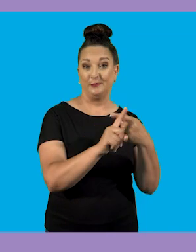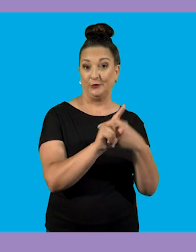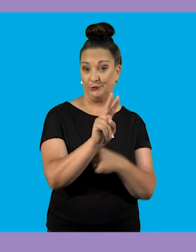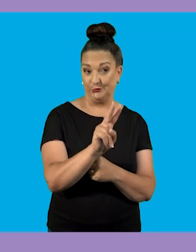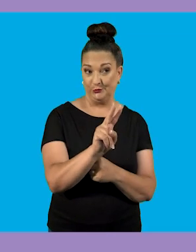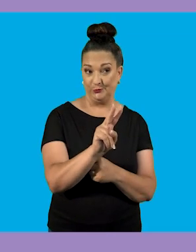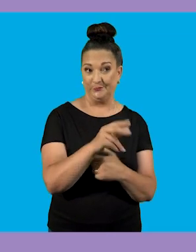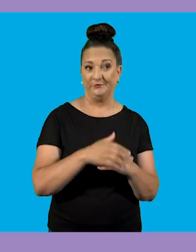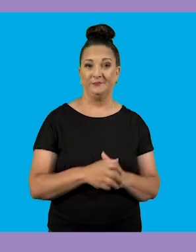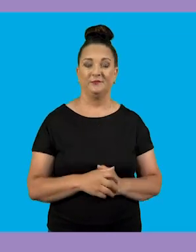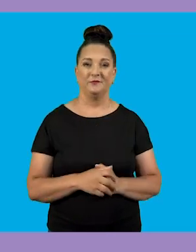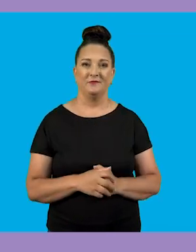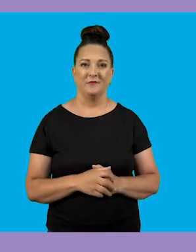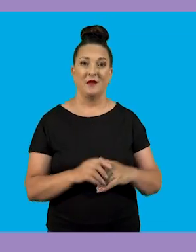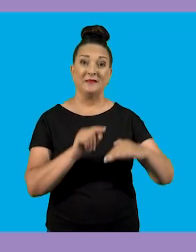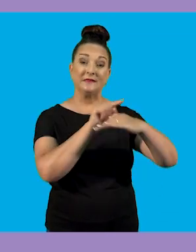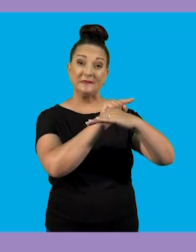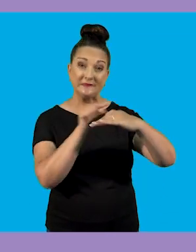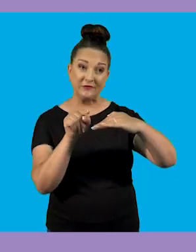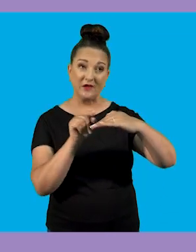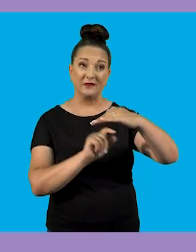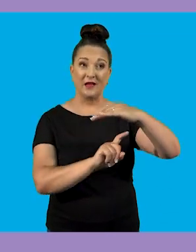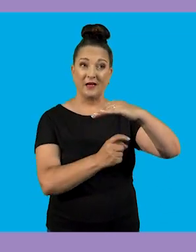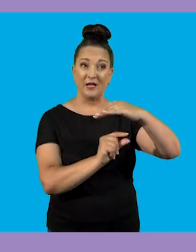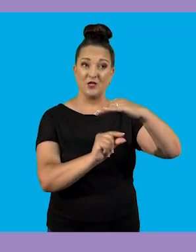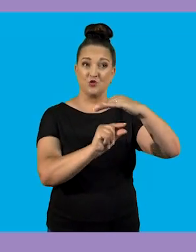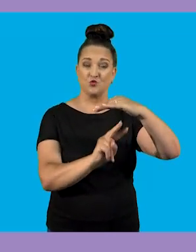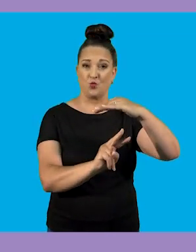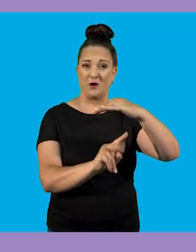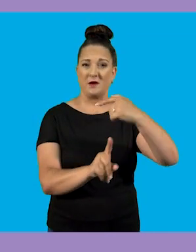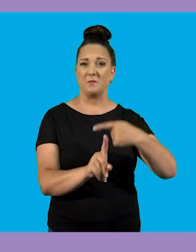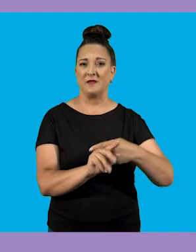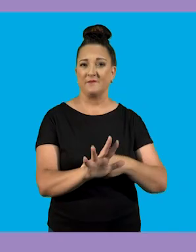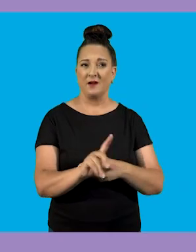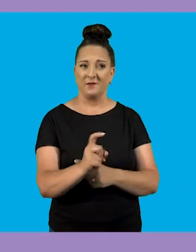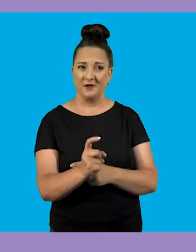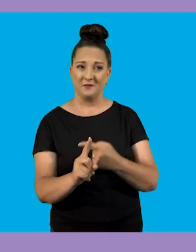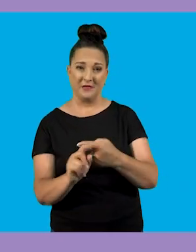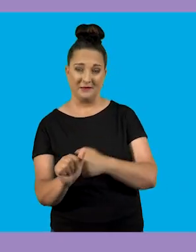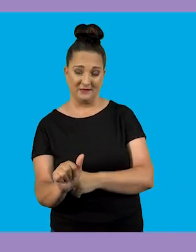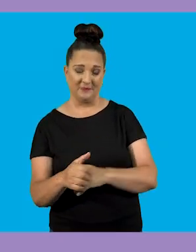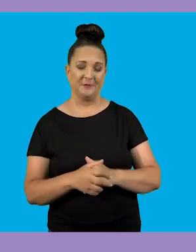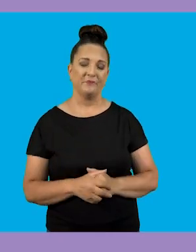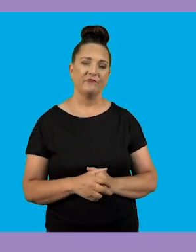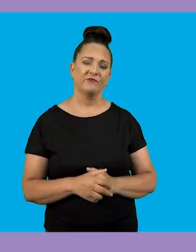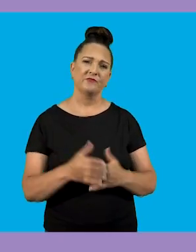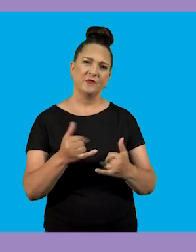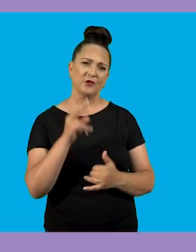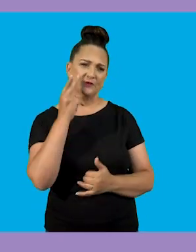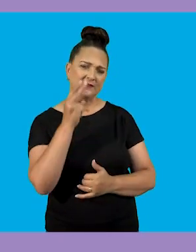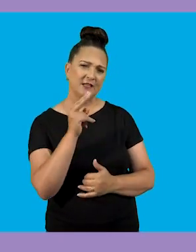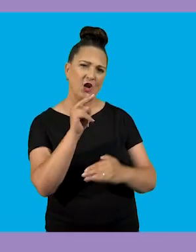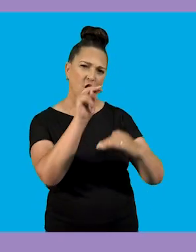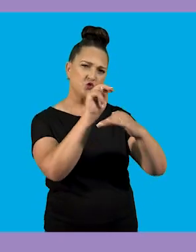2. This is divided by x squared plus 5x plus 6. So when we look at the